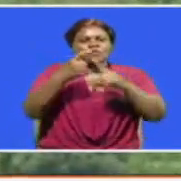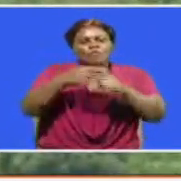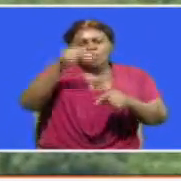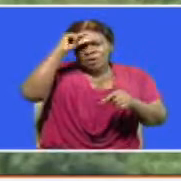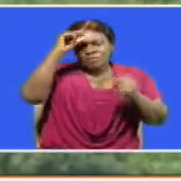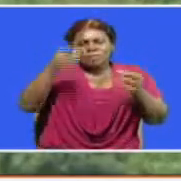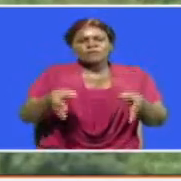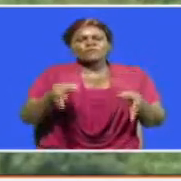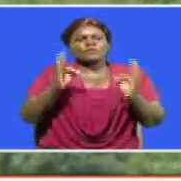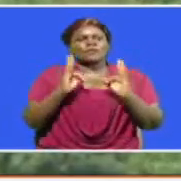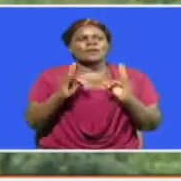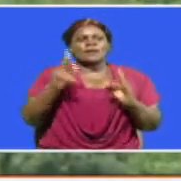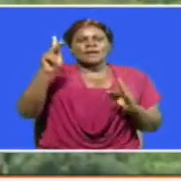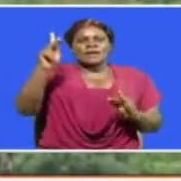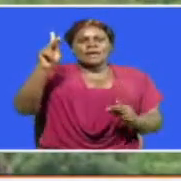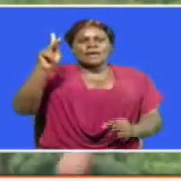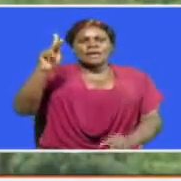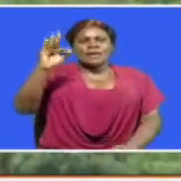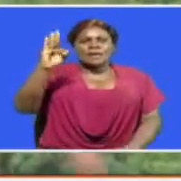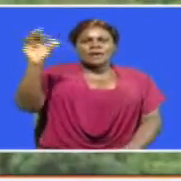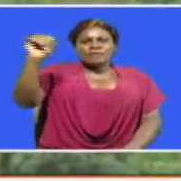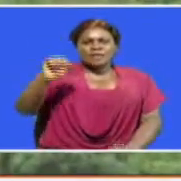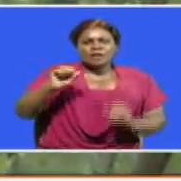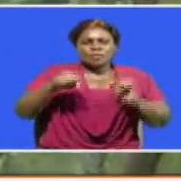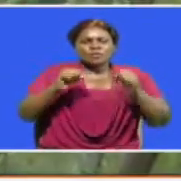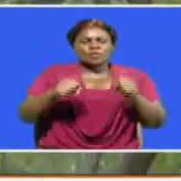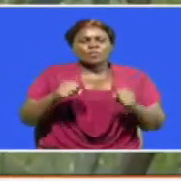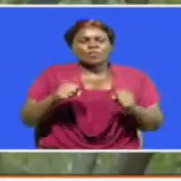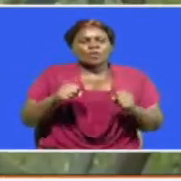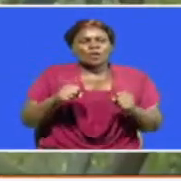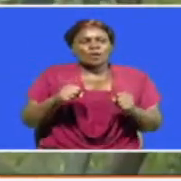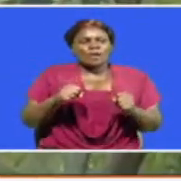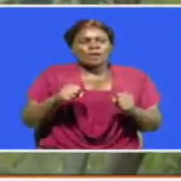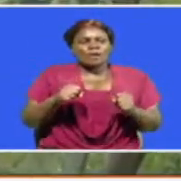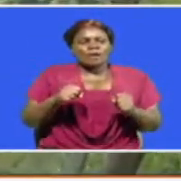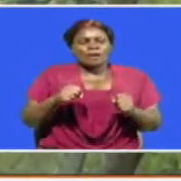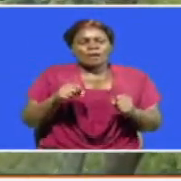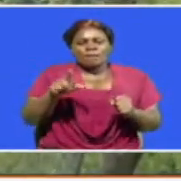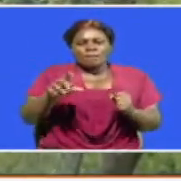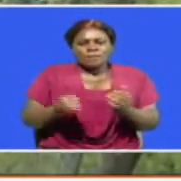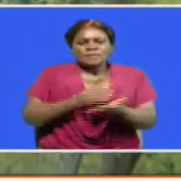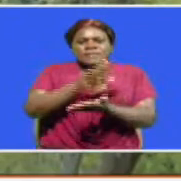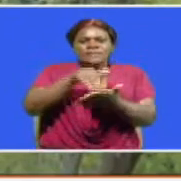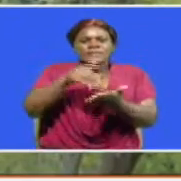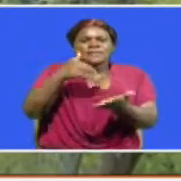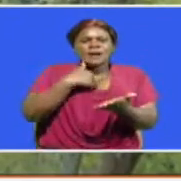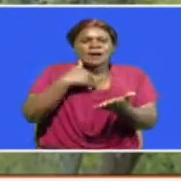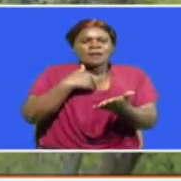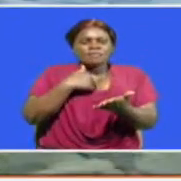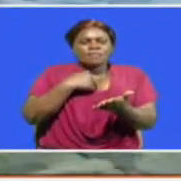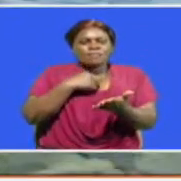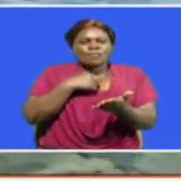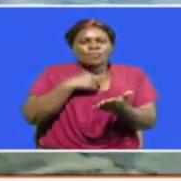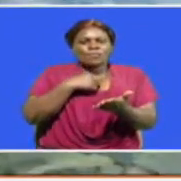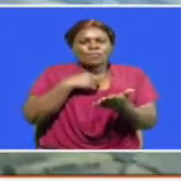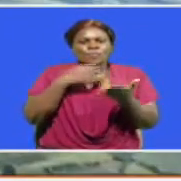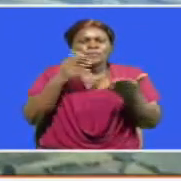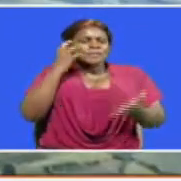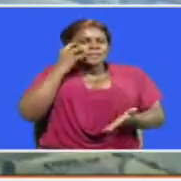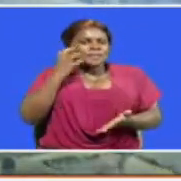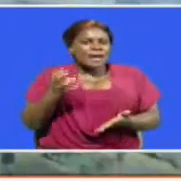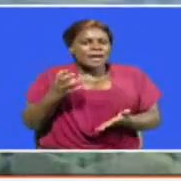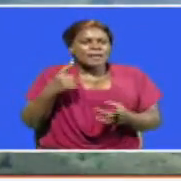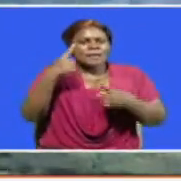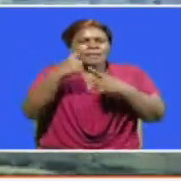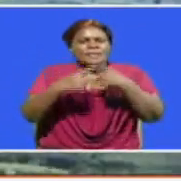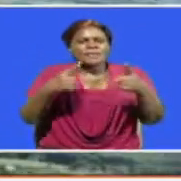officers, KFS, KWS, I think tunaweza enda mbali sana. Overlooking Labot Center is the lush green vegetation. Sadly,